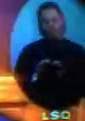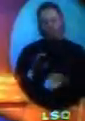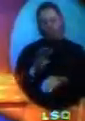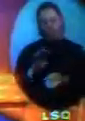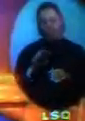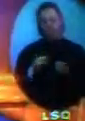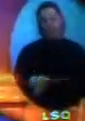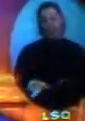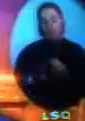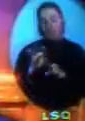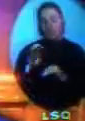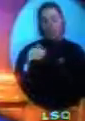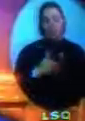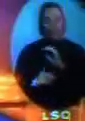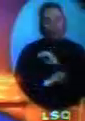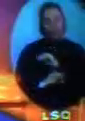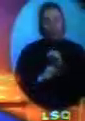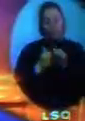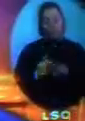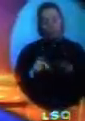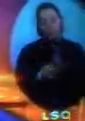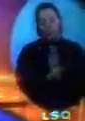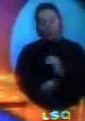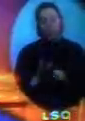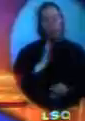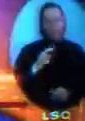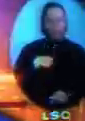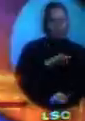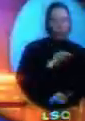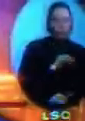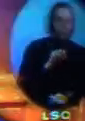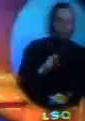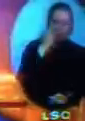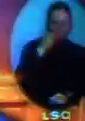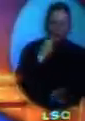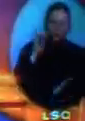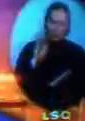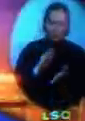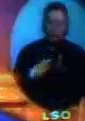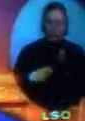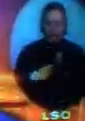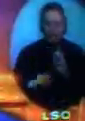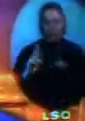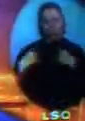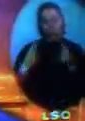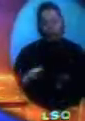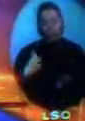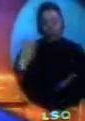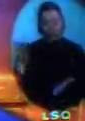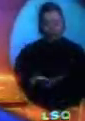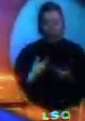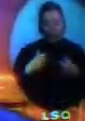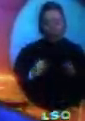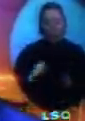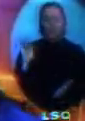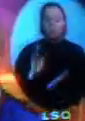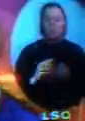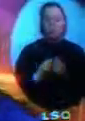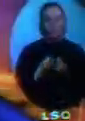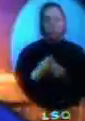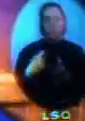the Conservative government believes in lower taxes. We cut over 100 taxes since coming to office. Total savings for a typical family are